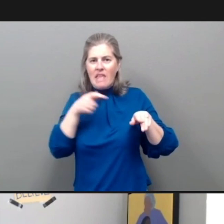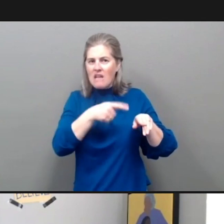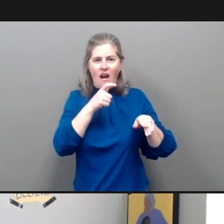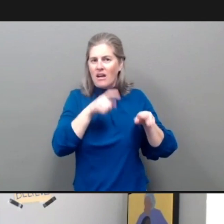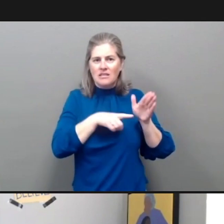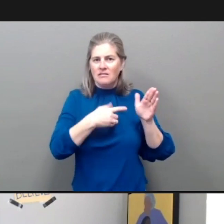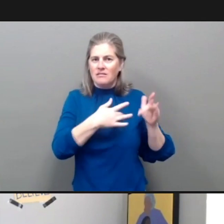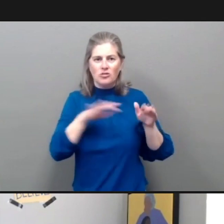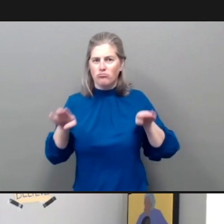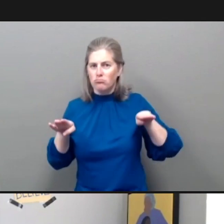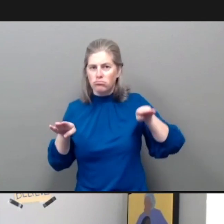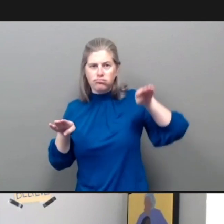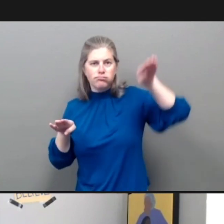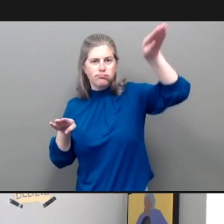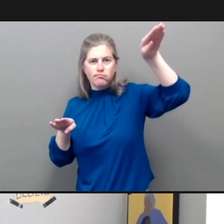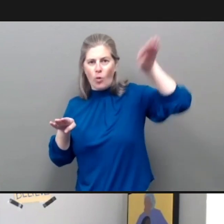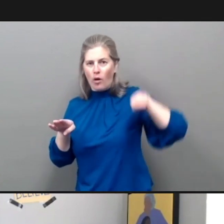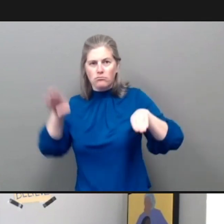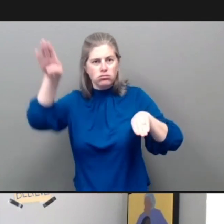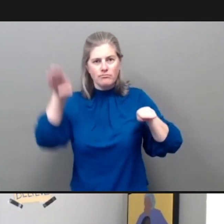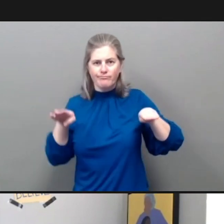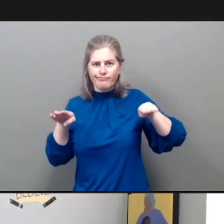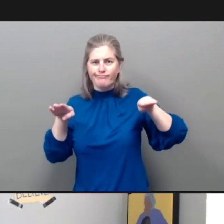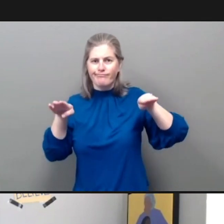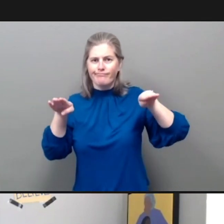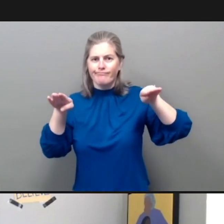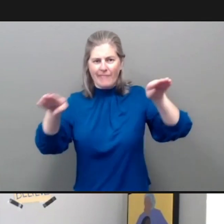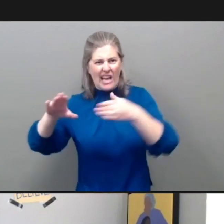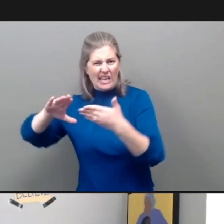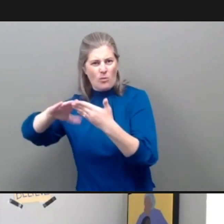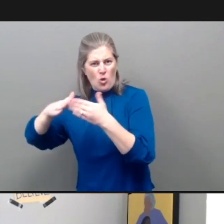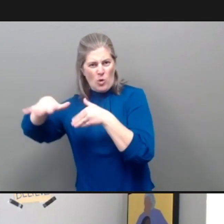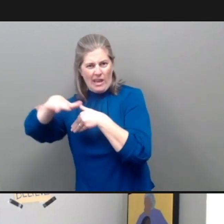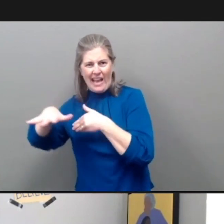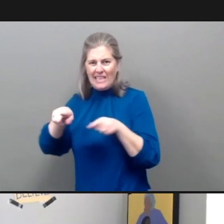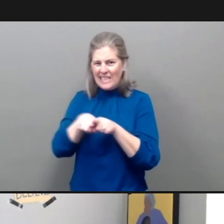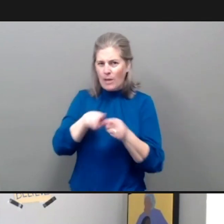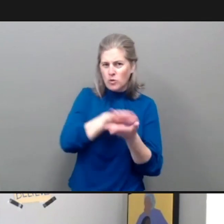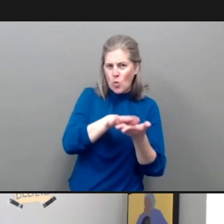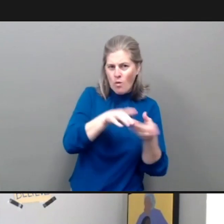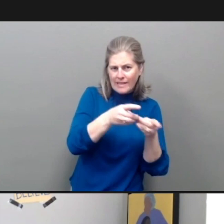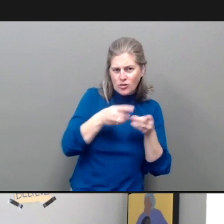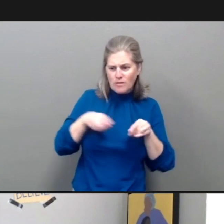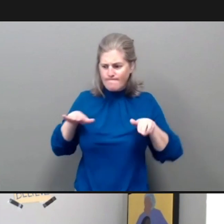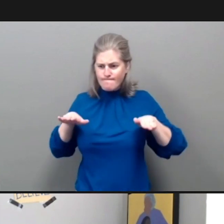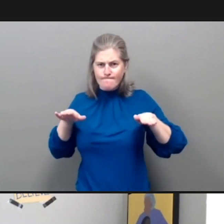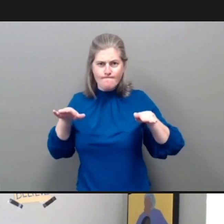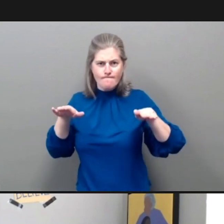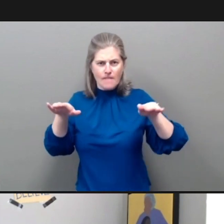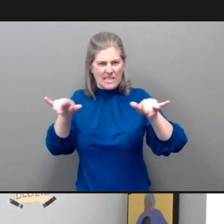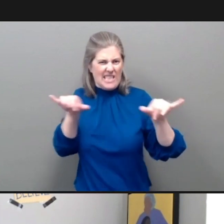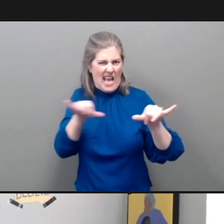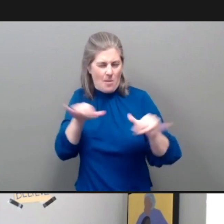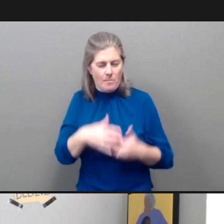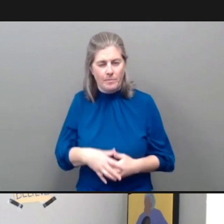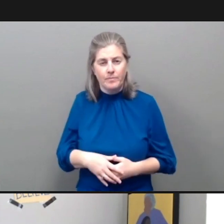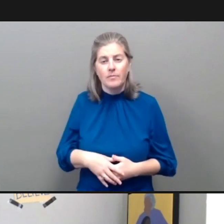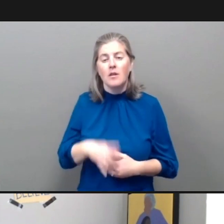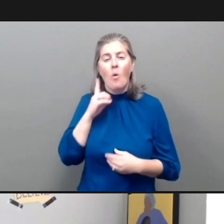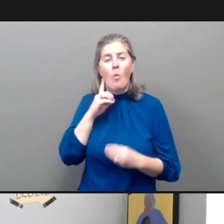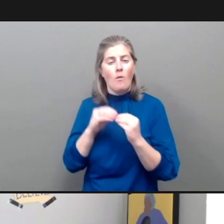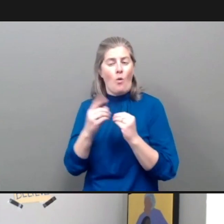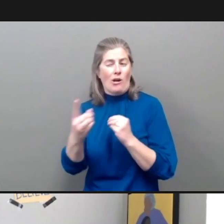another clue if schools are driving community infections as opposed to vice versa. So yeah, and one last thing that you sort of alluded